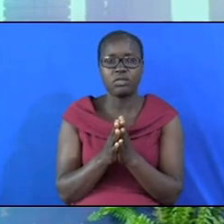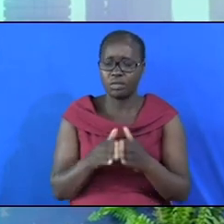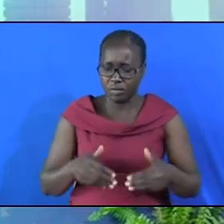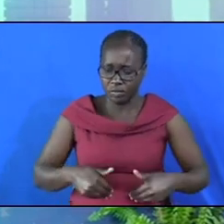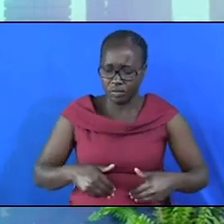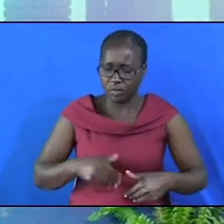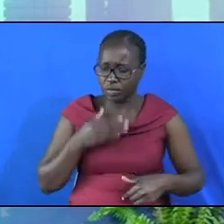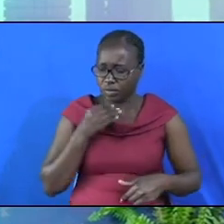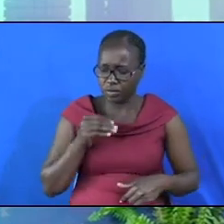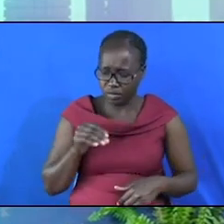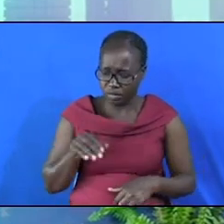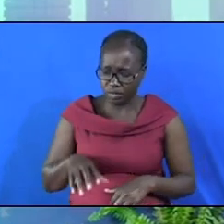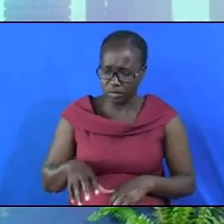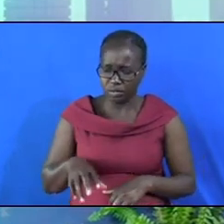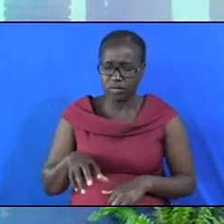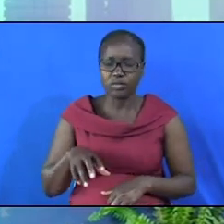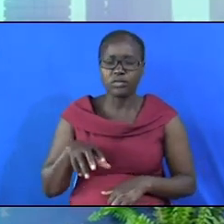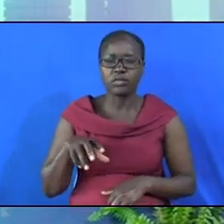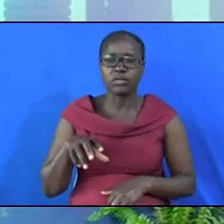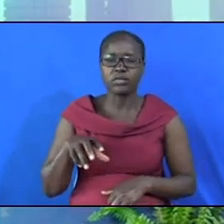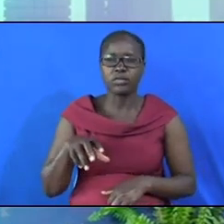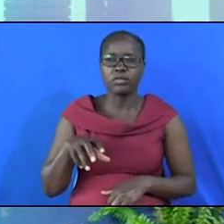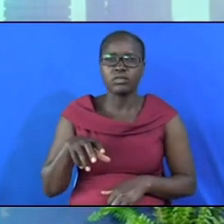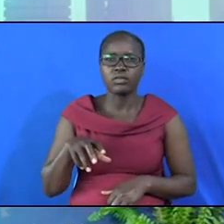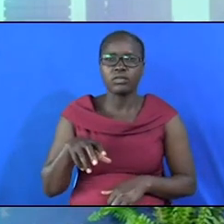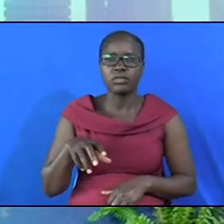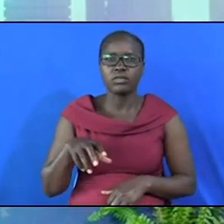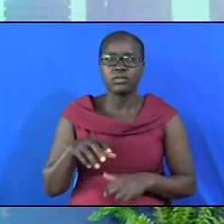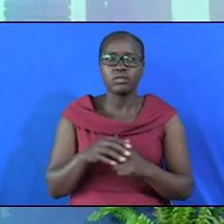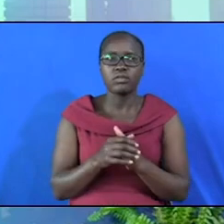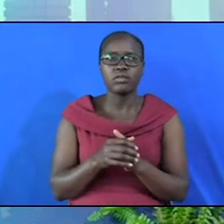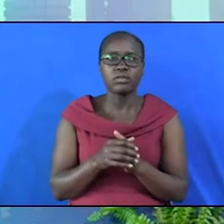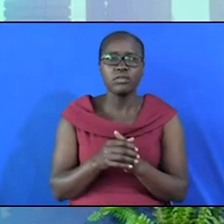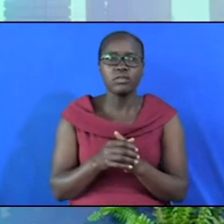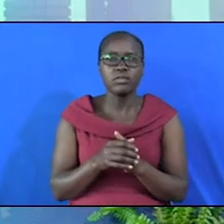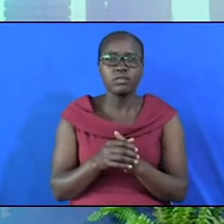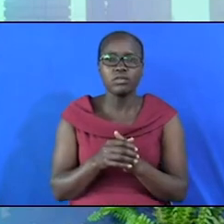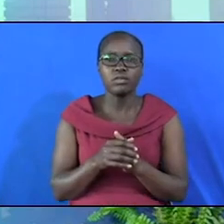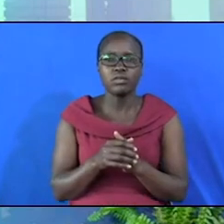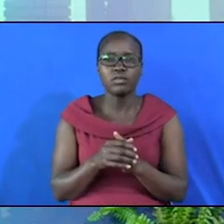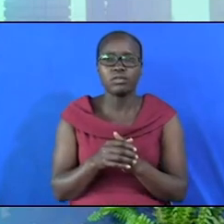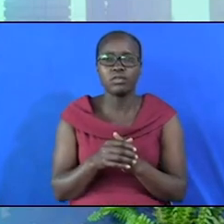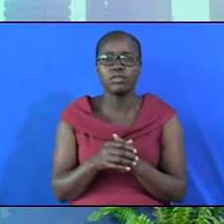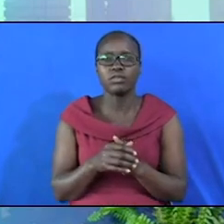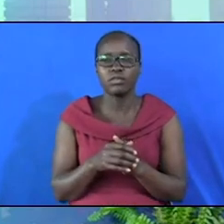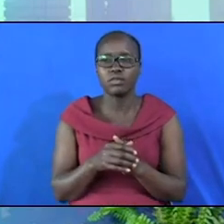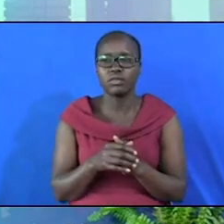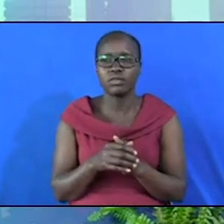young man, naive young man. But I will not tell you I made a mistake. You will judge by yourself.